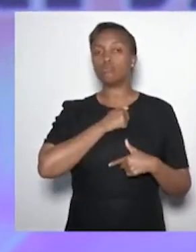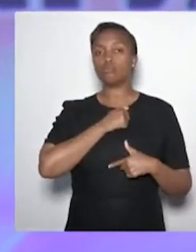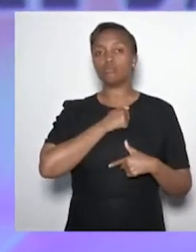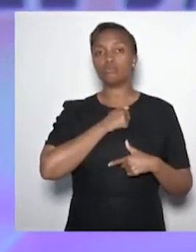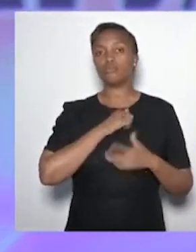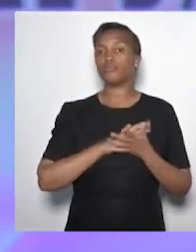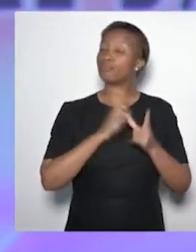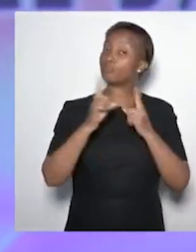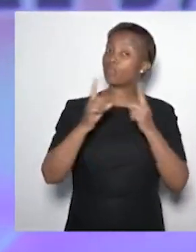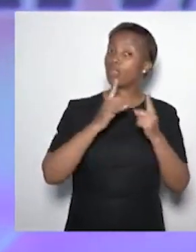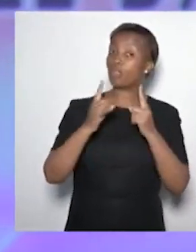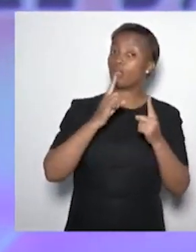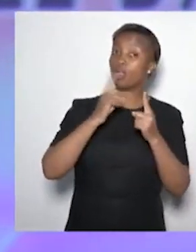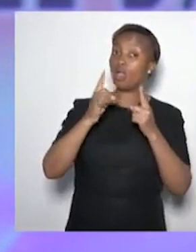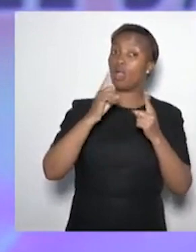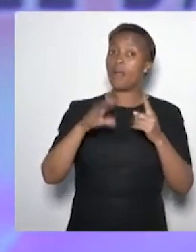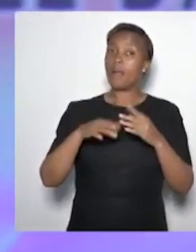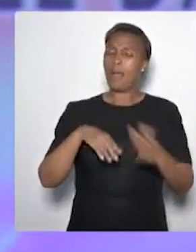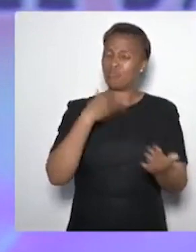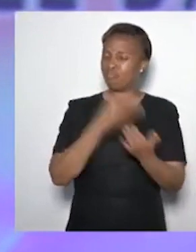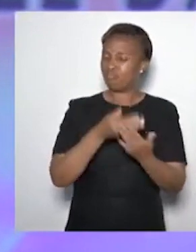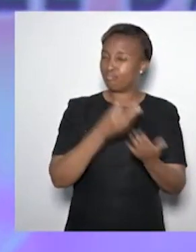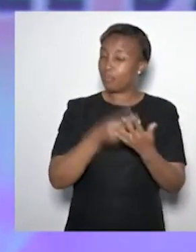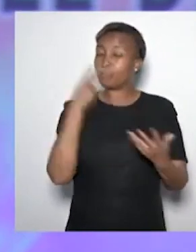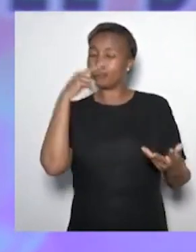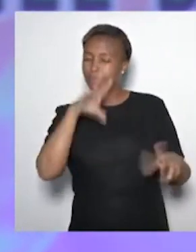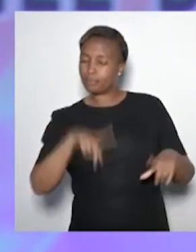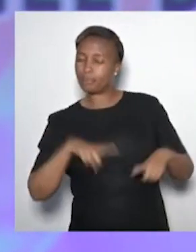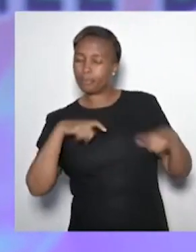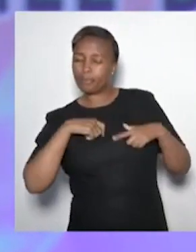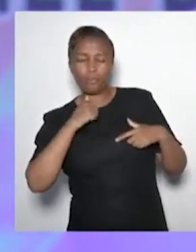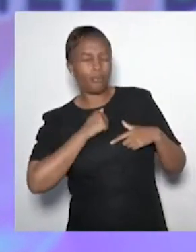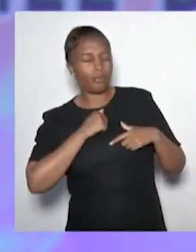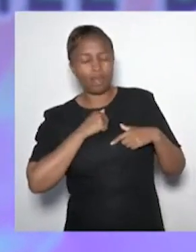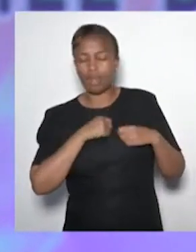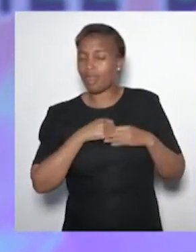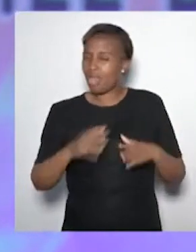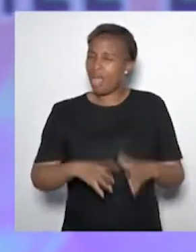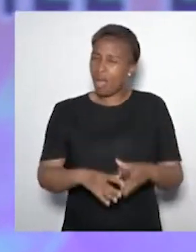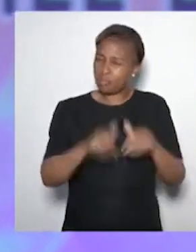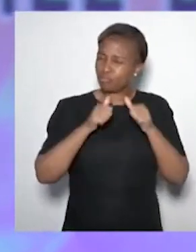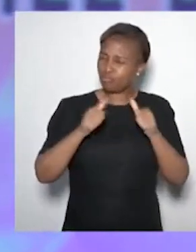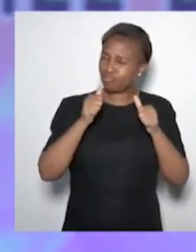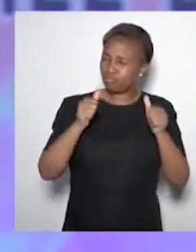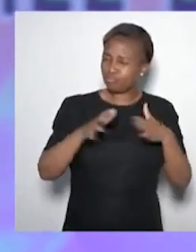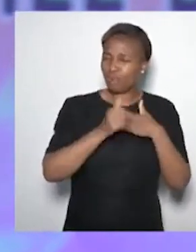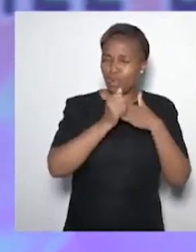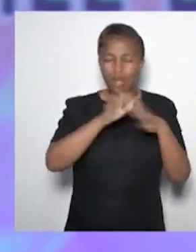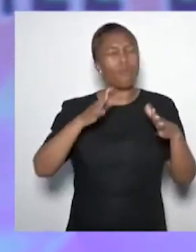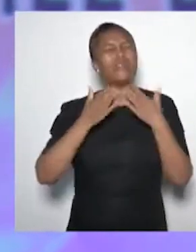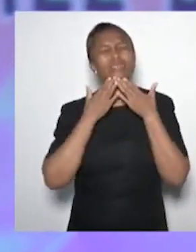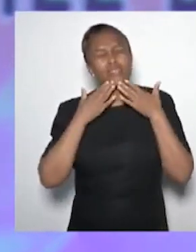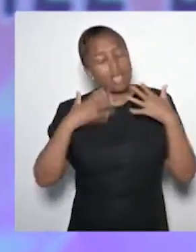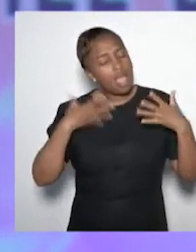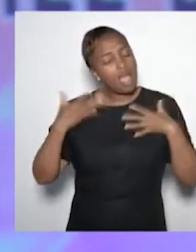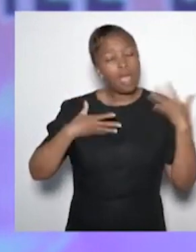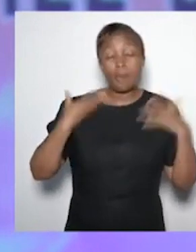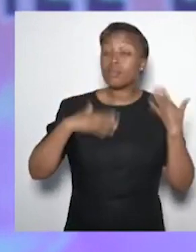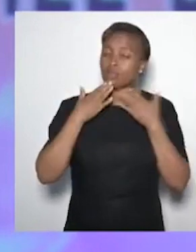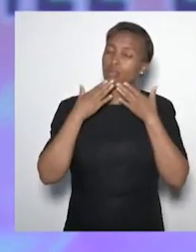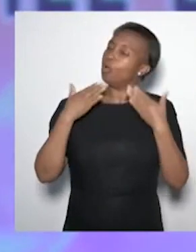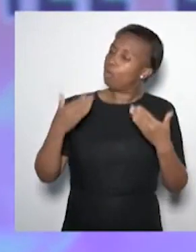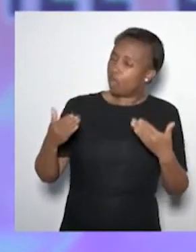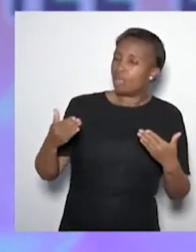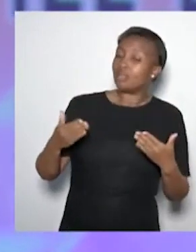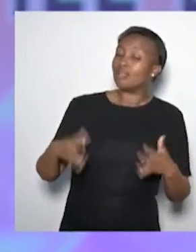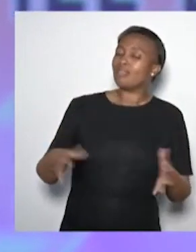Talk to me about the potential he sees in me, what a great leader I am, how grateful he was to be at the meeting. And I'm sitting there